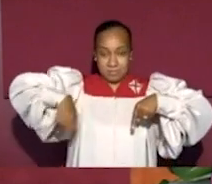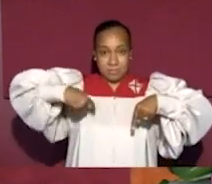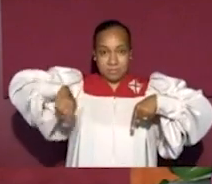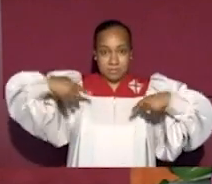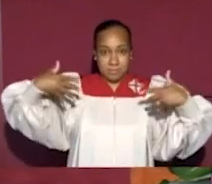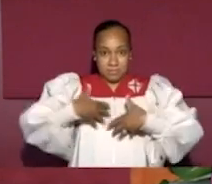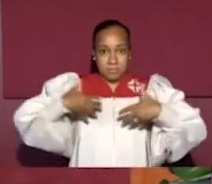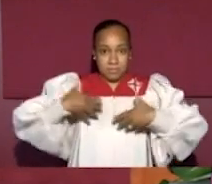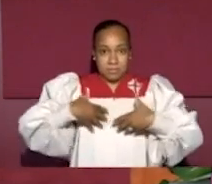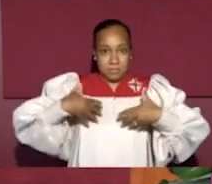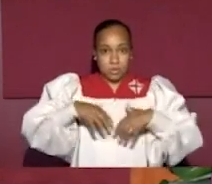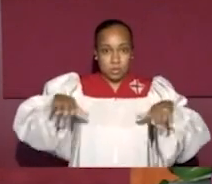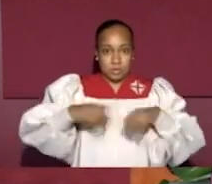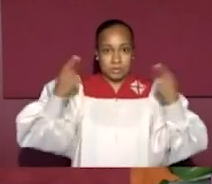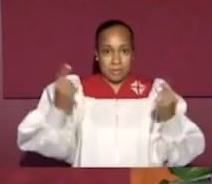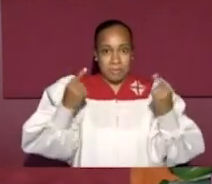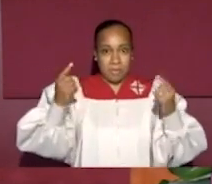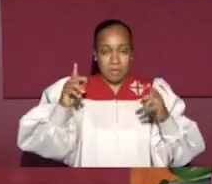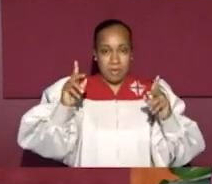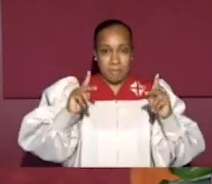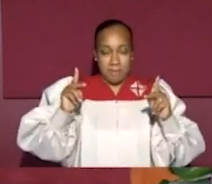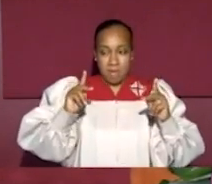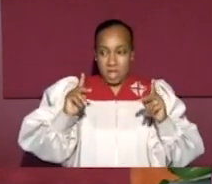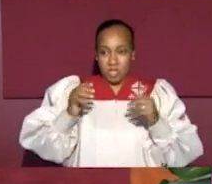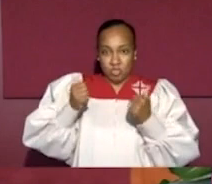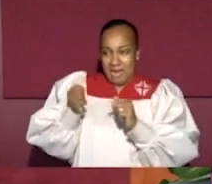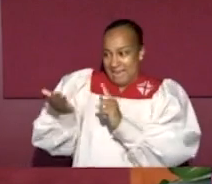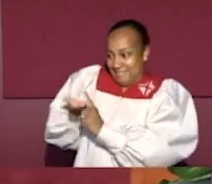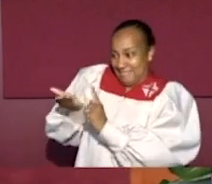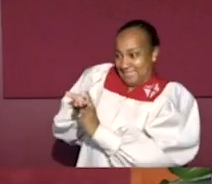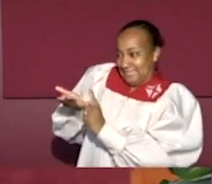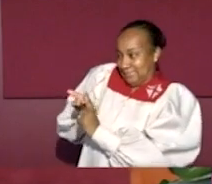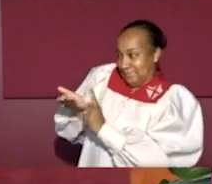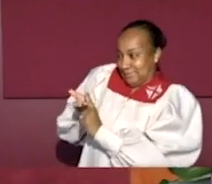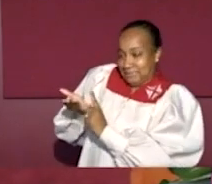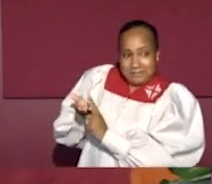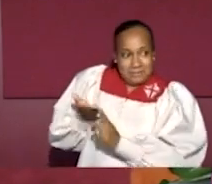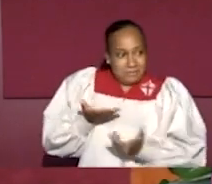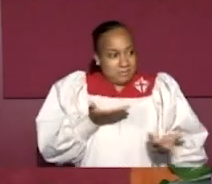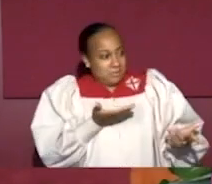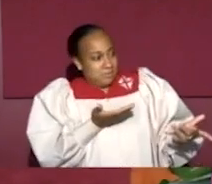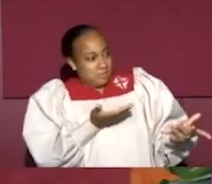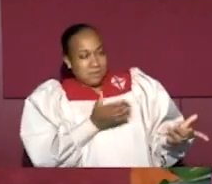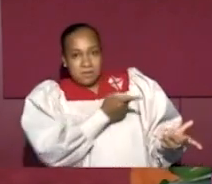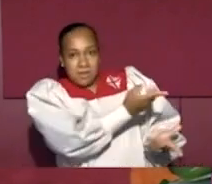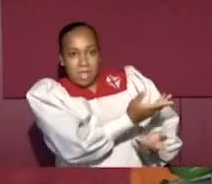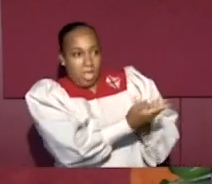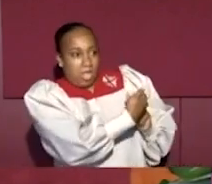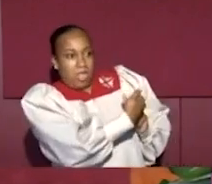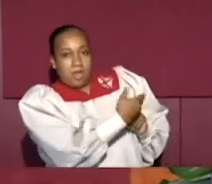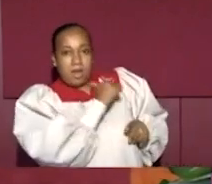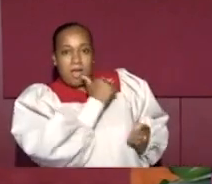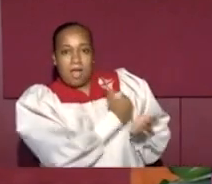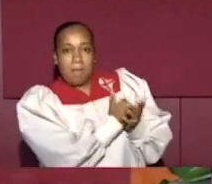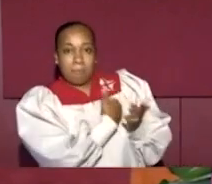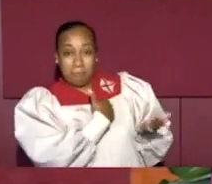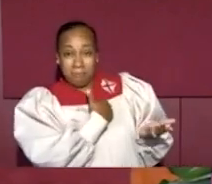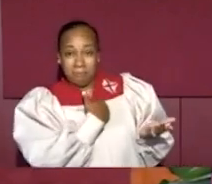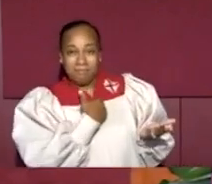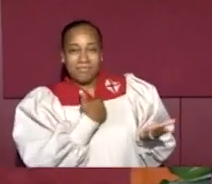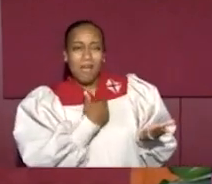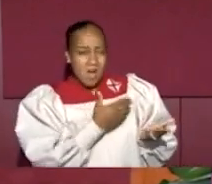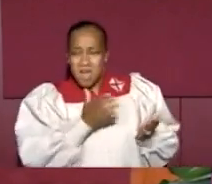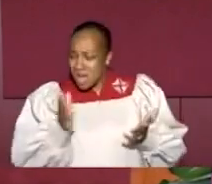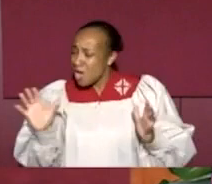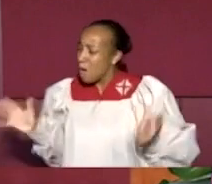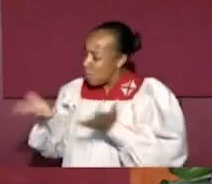do something and people are trying to talk you into doing it and that's not helping? You know, come